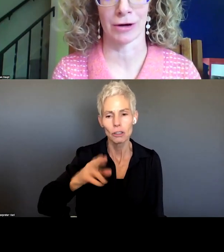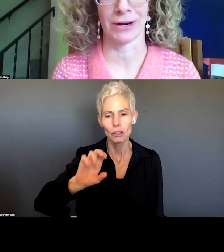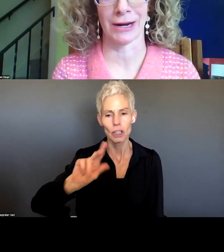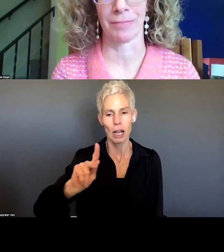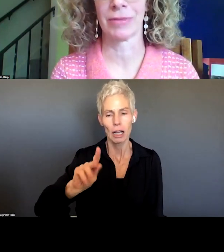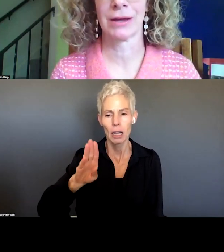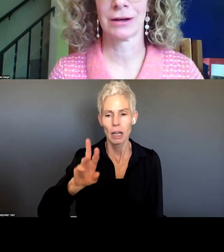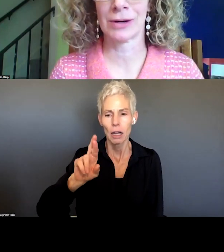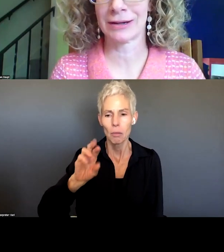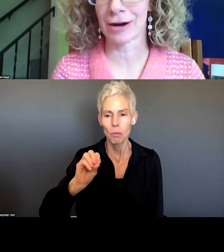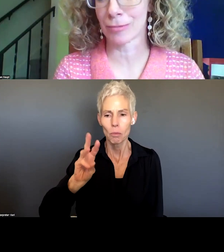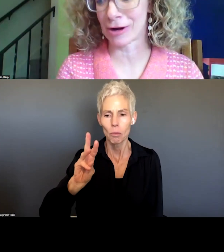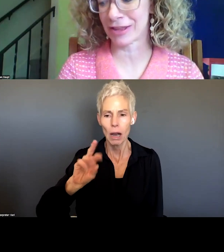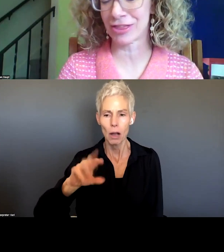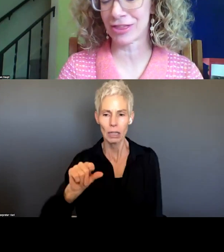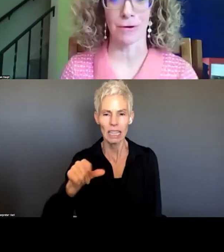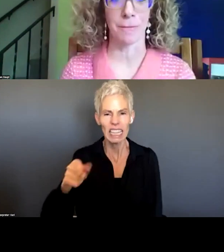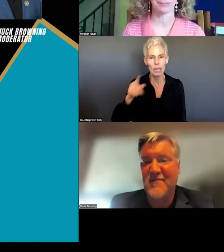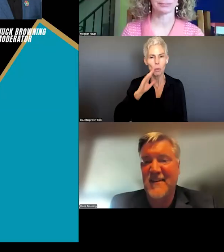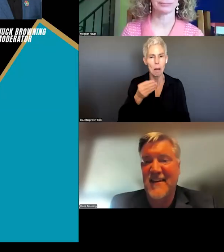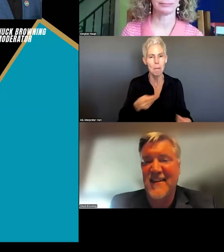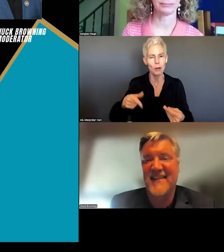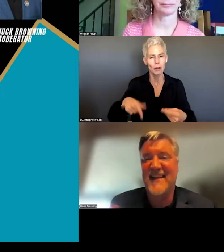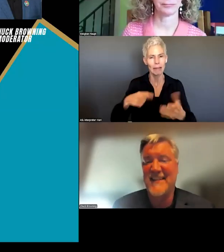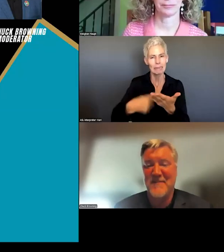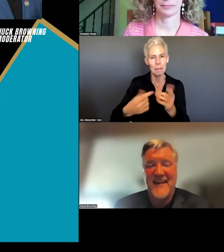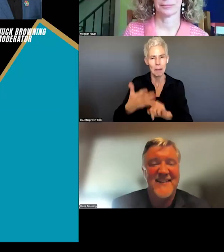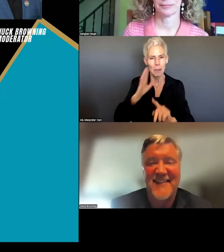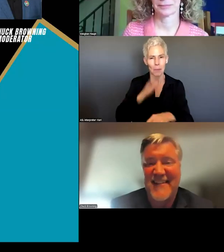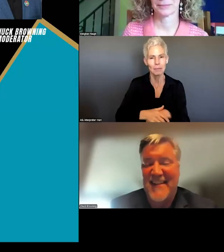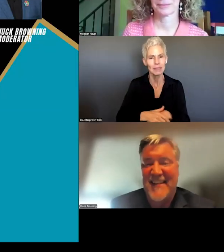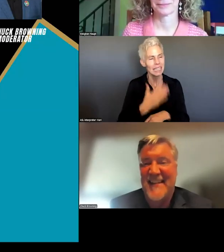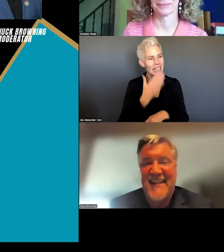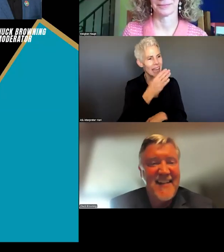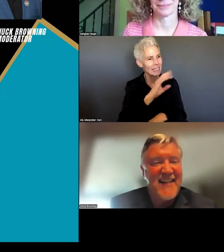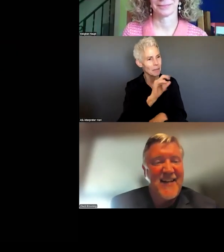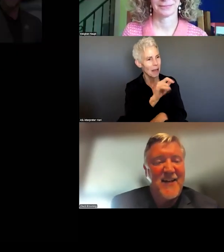be moderating. Go ahead, Dr. Browning. Thank you. Thanks, Megan.